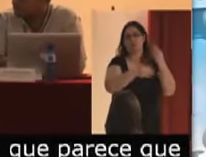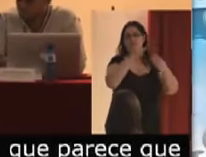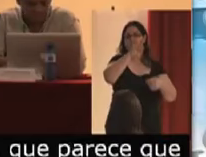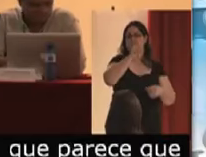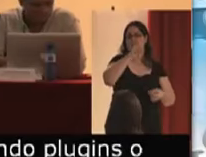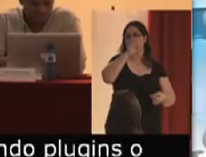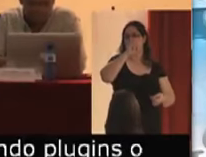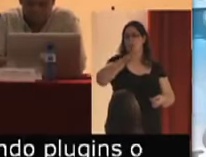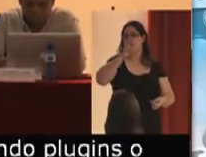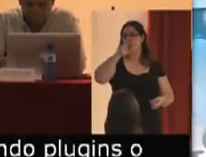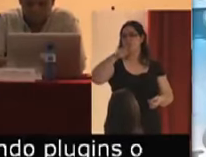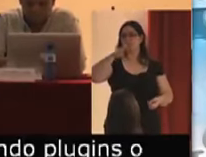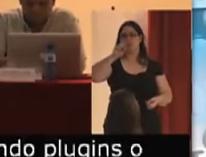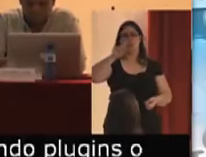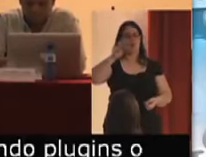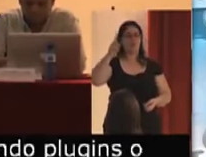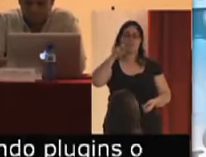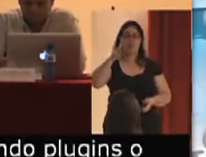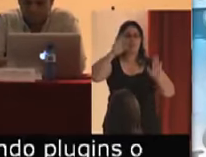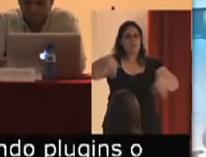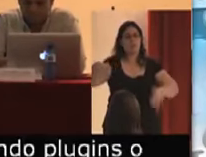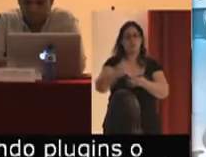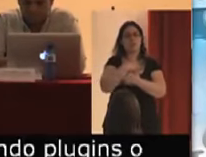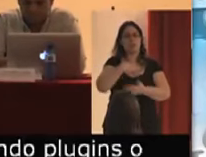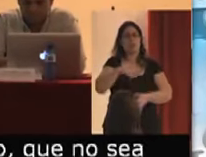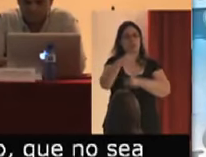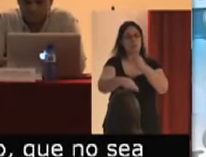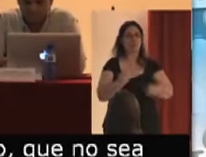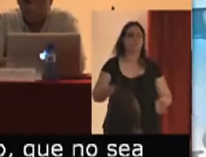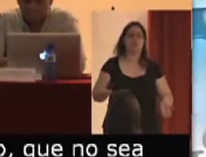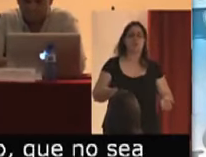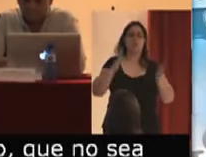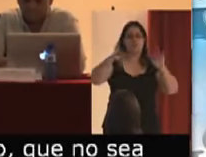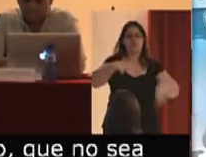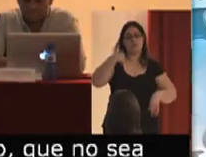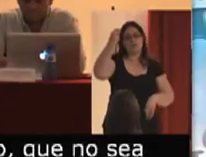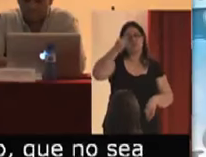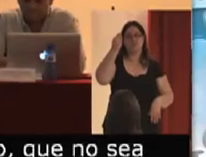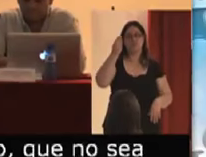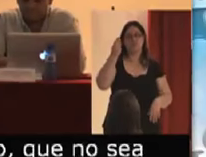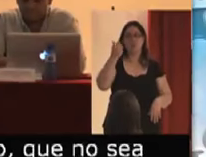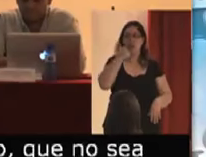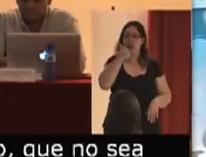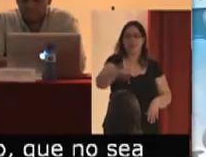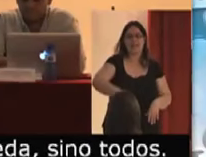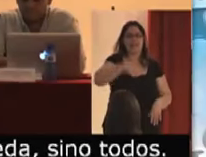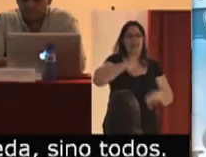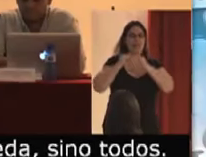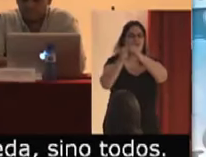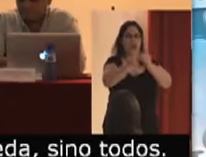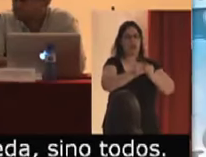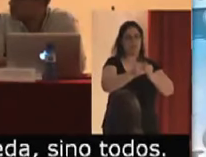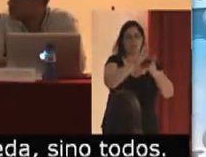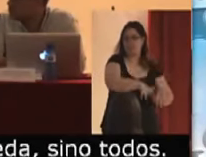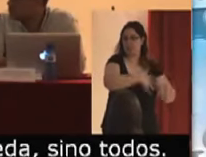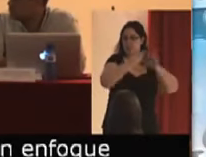plugins other than Firefox or the Explorer. And I think that this is a very